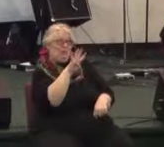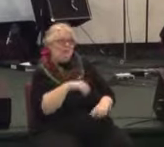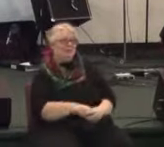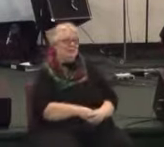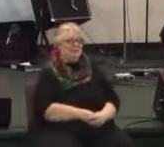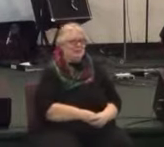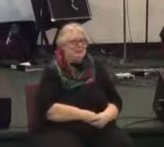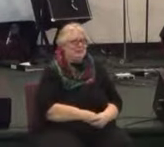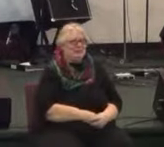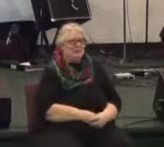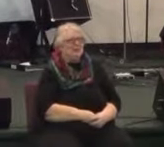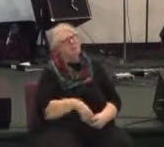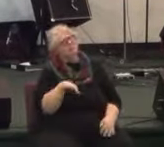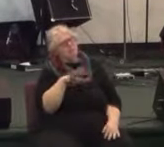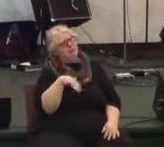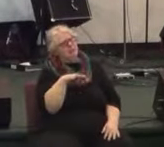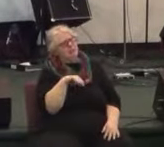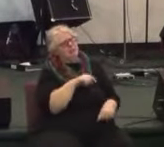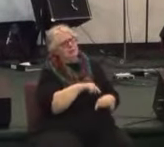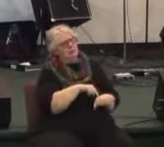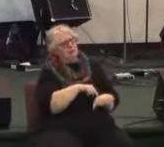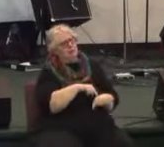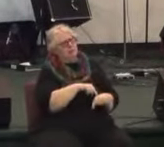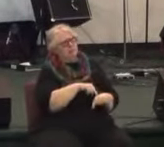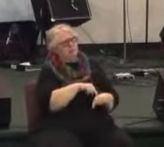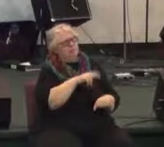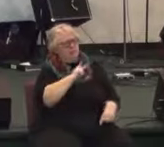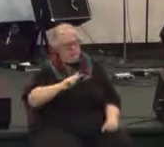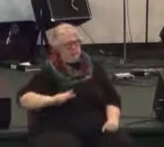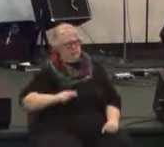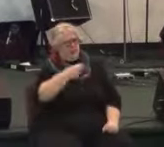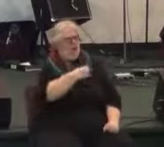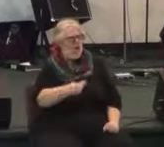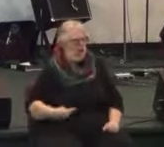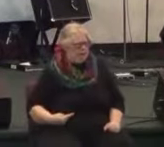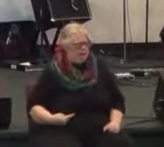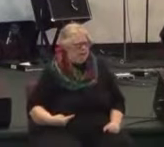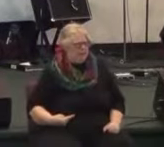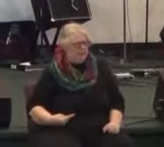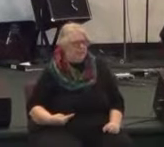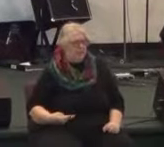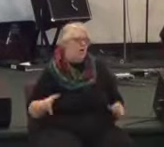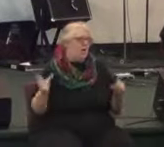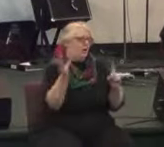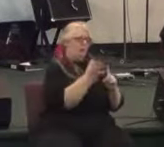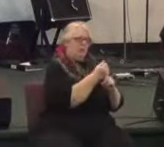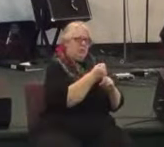It was about this time that King Herod arrested some who belonged to the